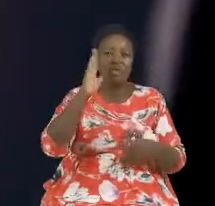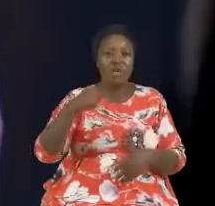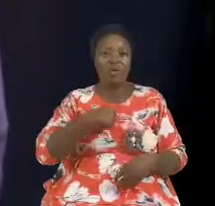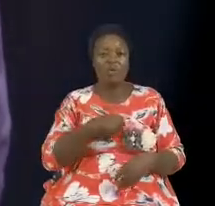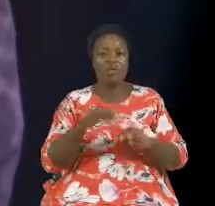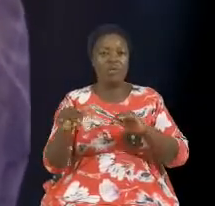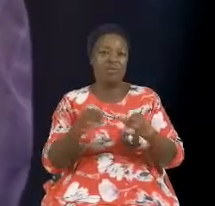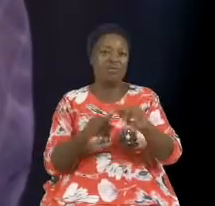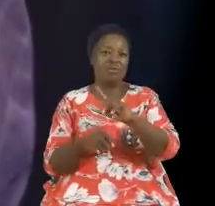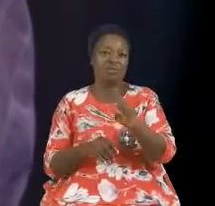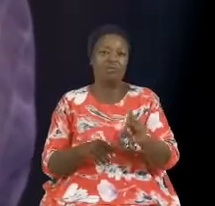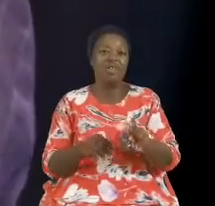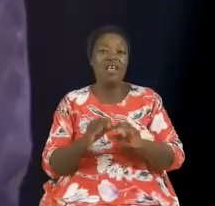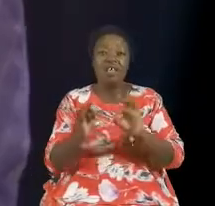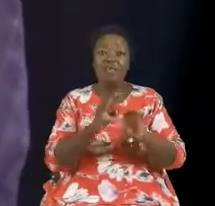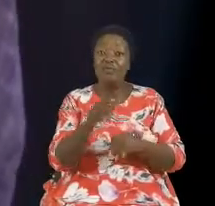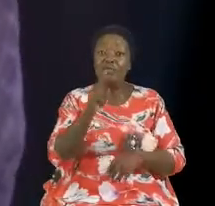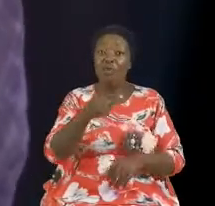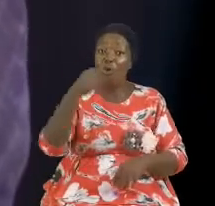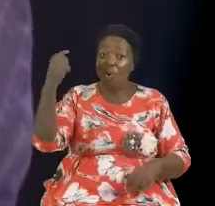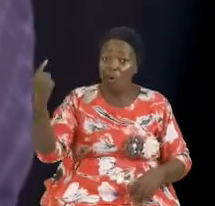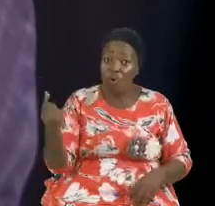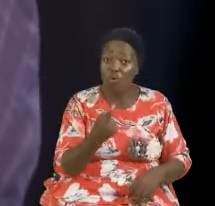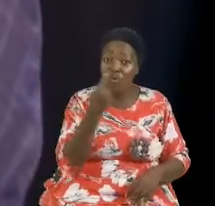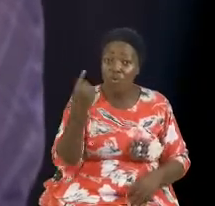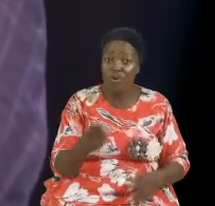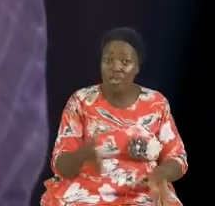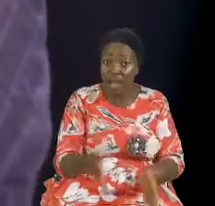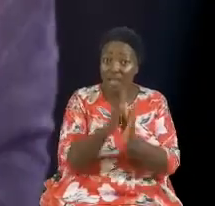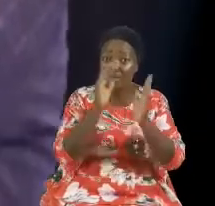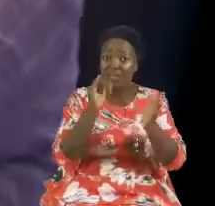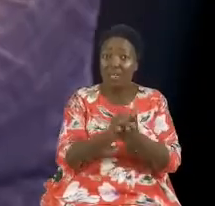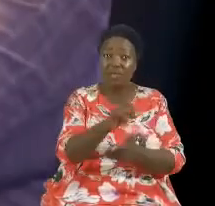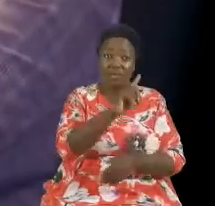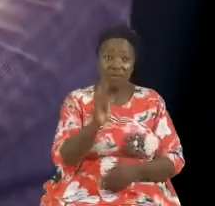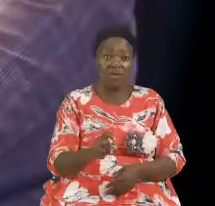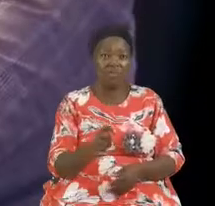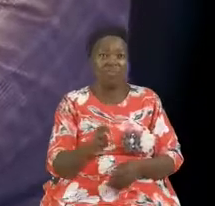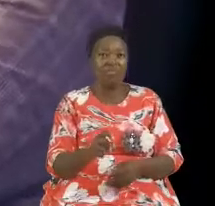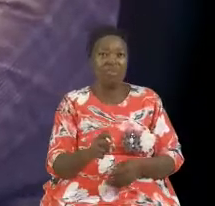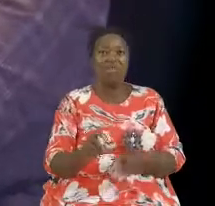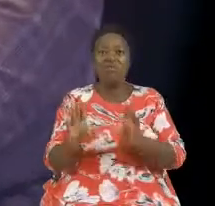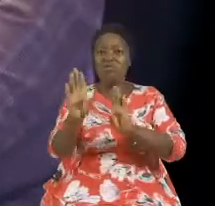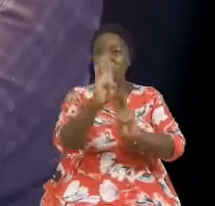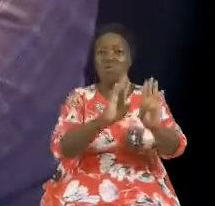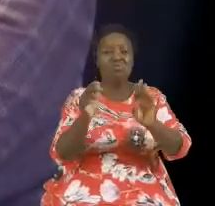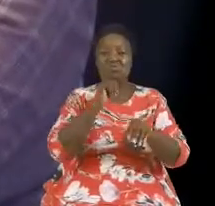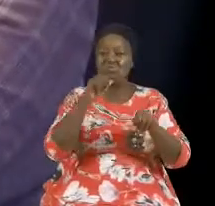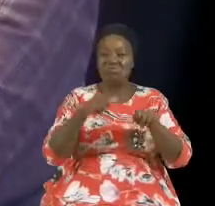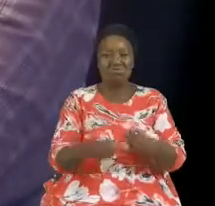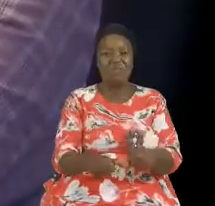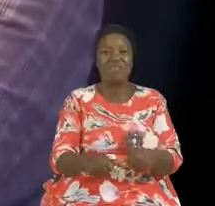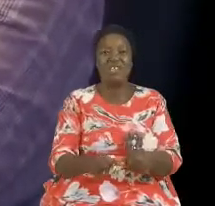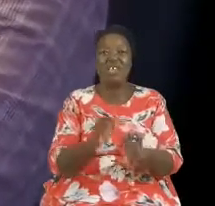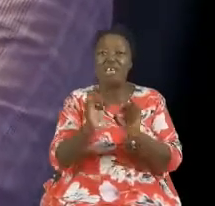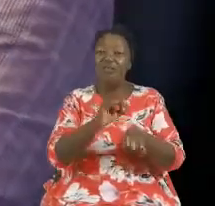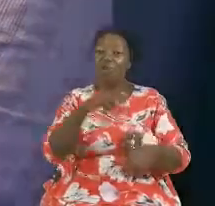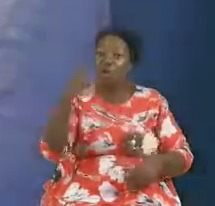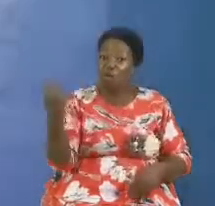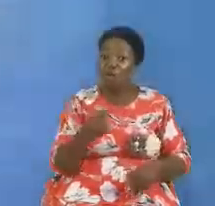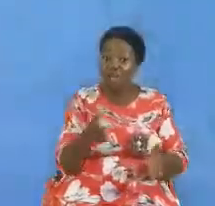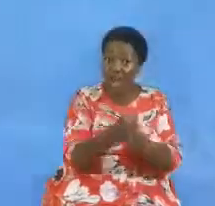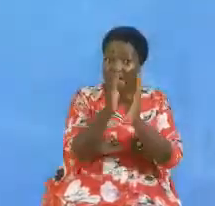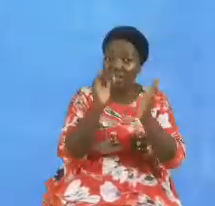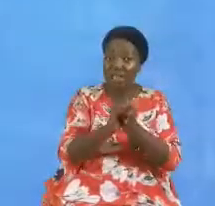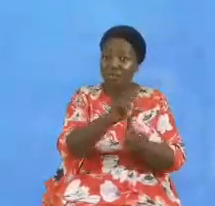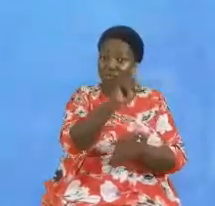and brethren, what shall we do? What shall we do? If you always ask that question, trouble